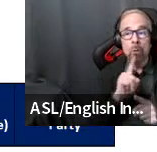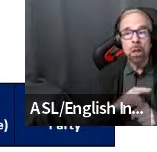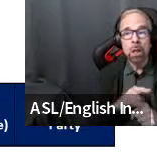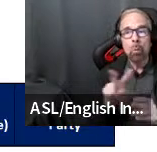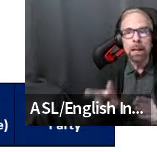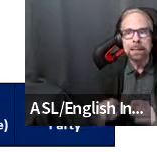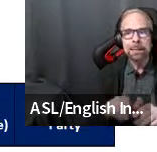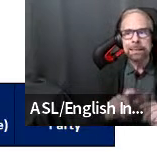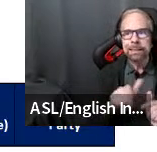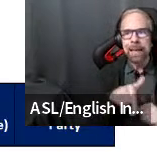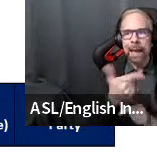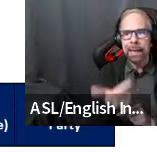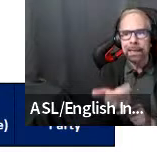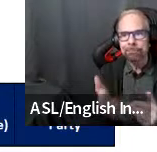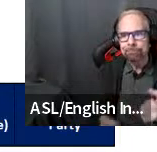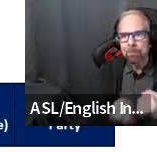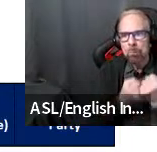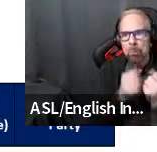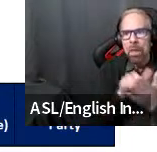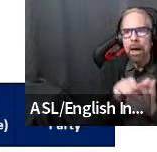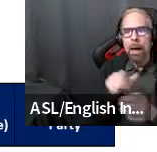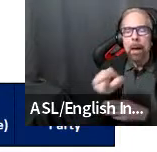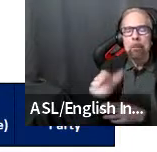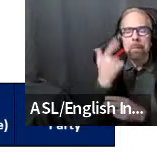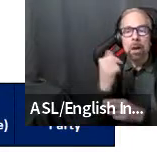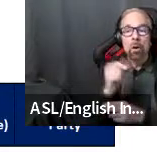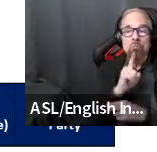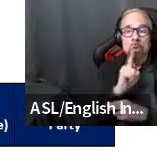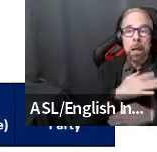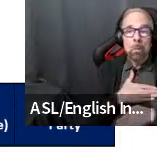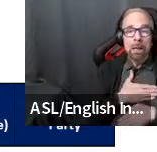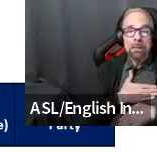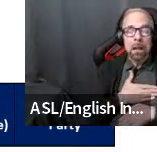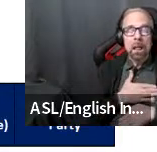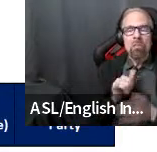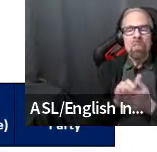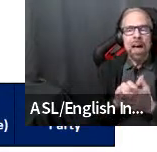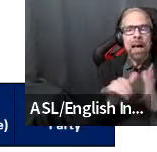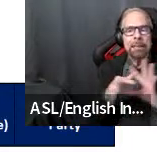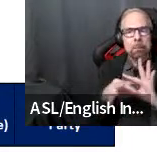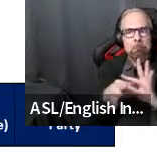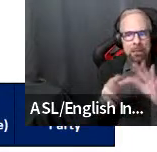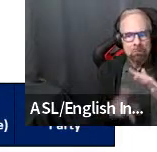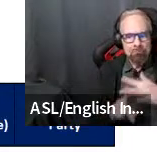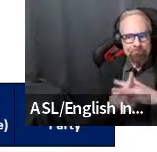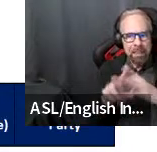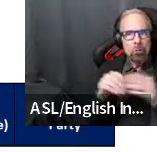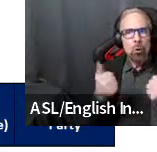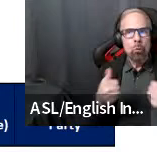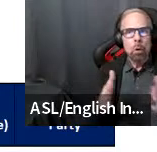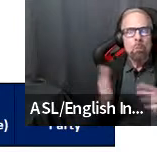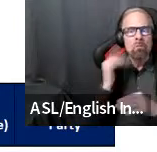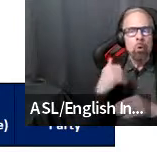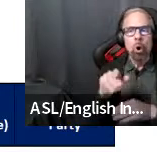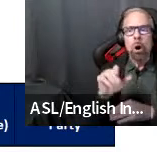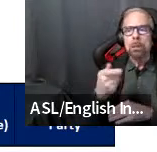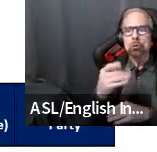that and really appreciate, I think it's come up in this room before. Terminal 1